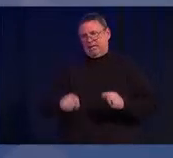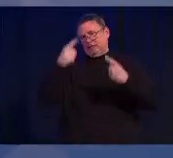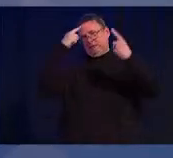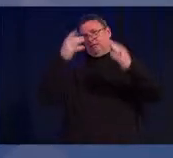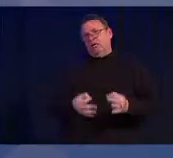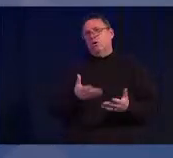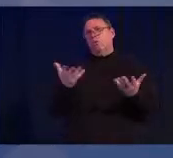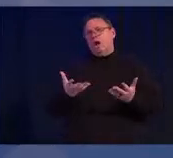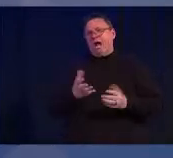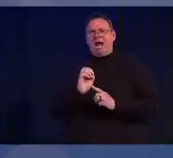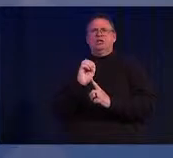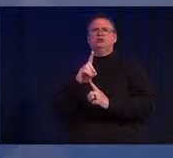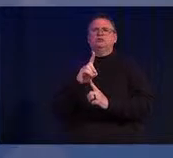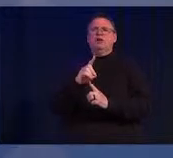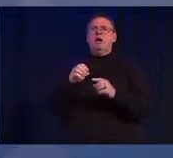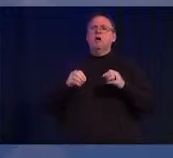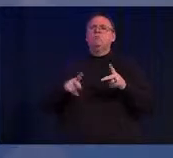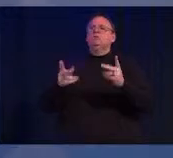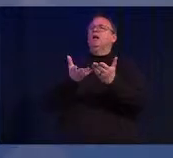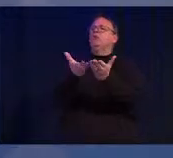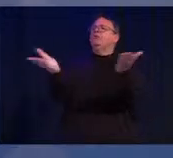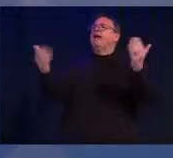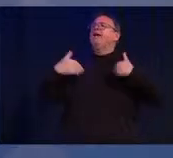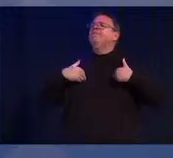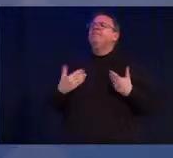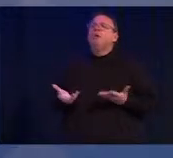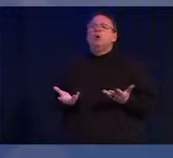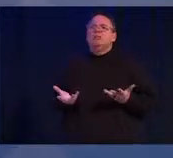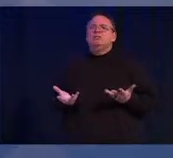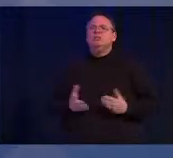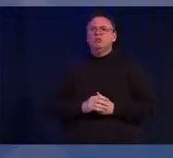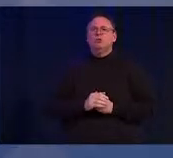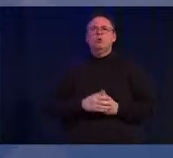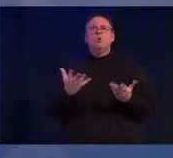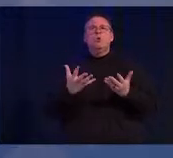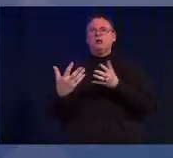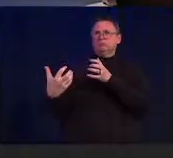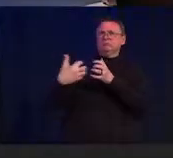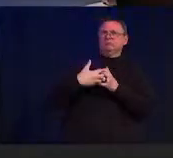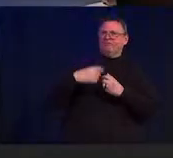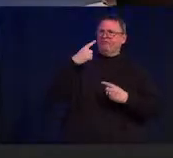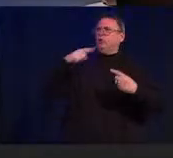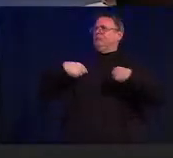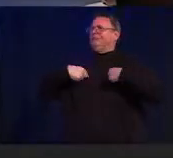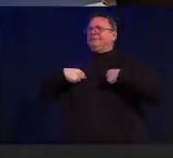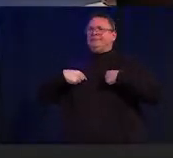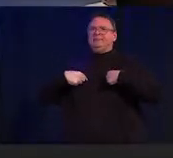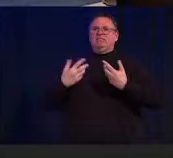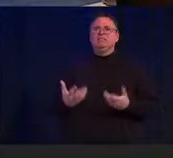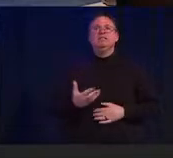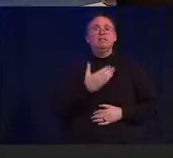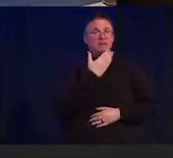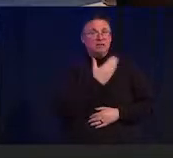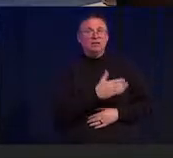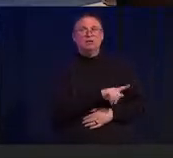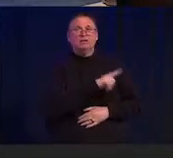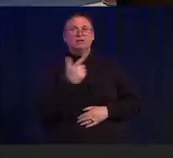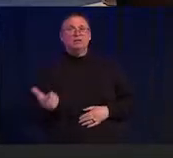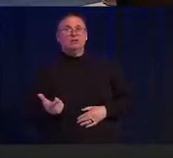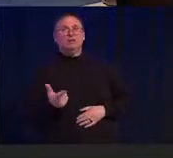the educational opportunities are and what they should do with them. Thank you. Ms. McCormick, you have 30 seconds for